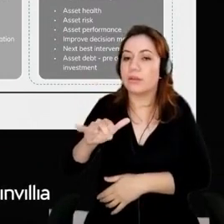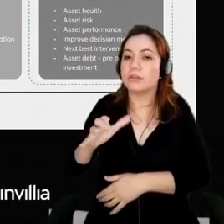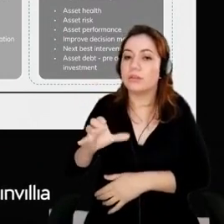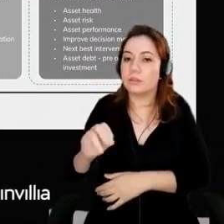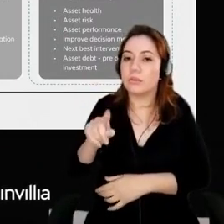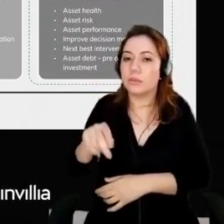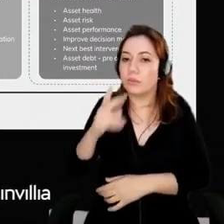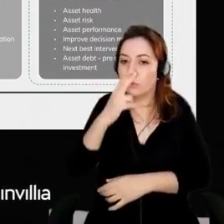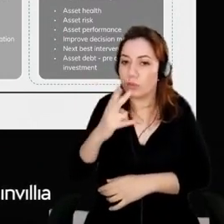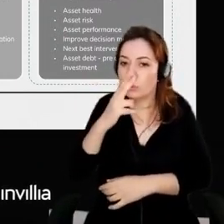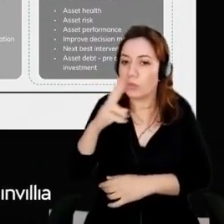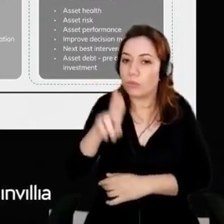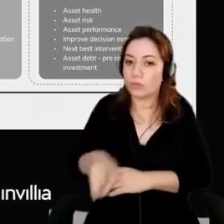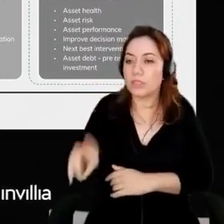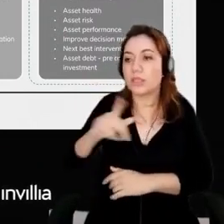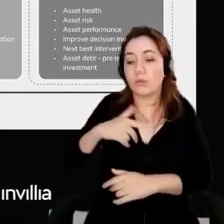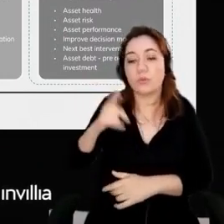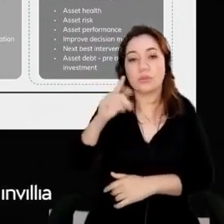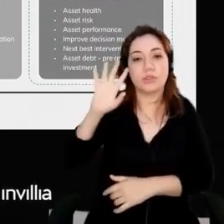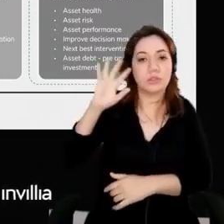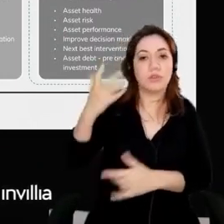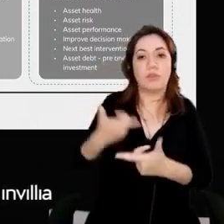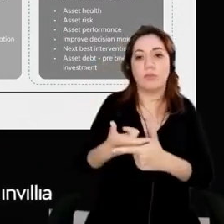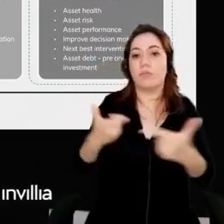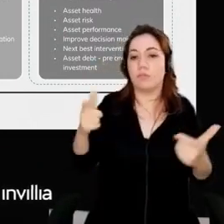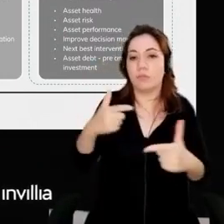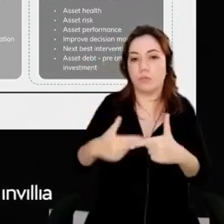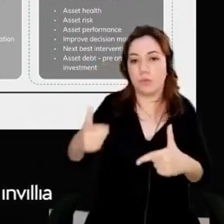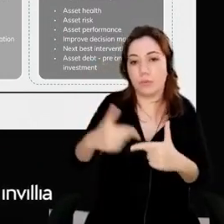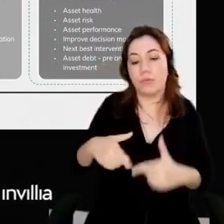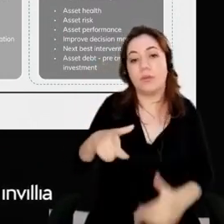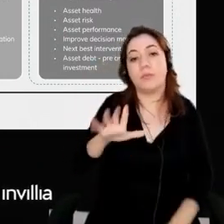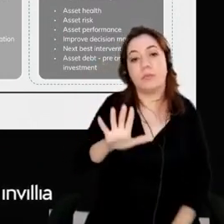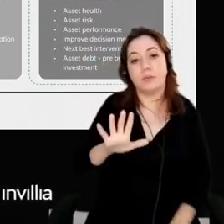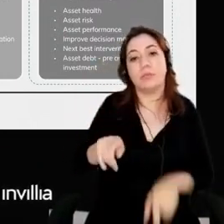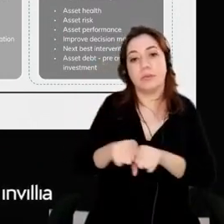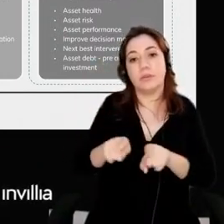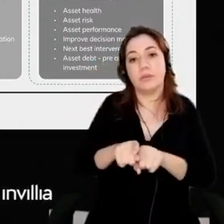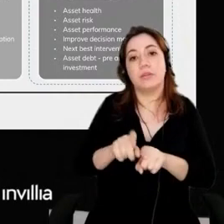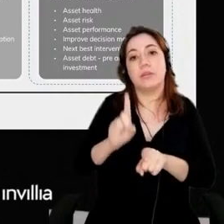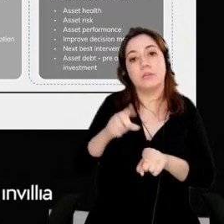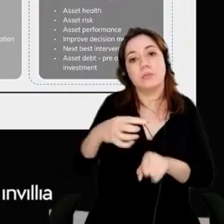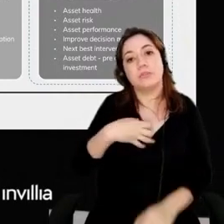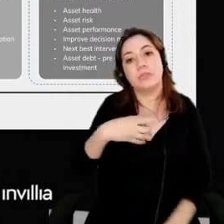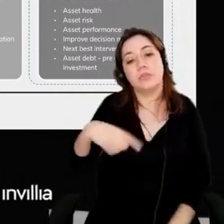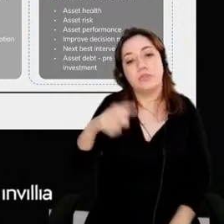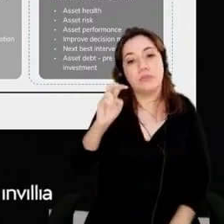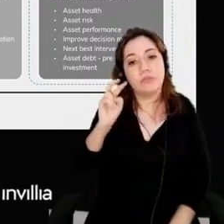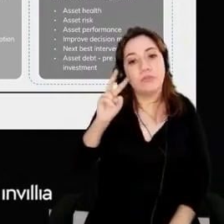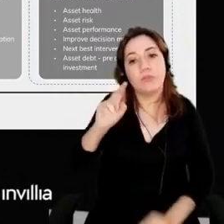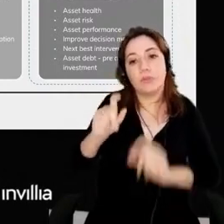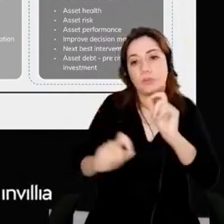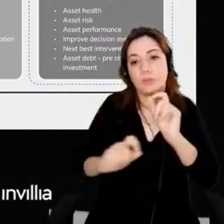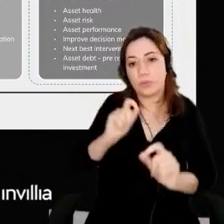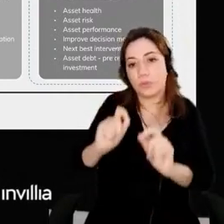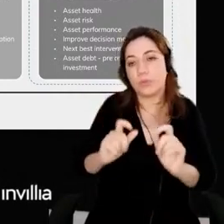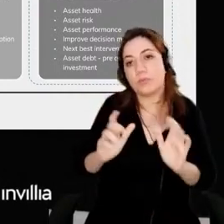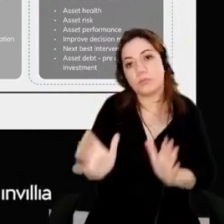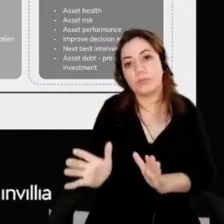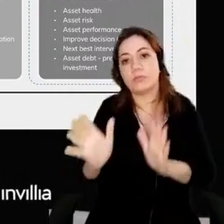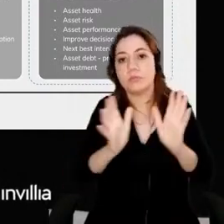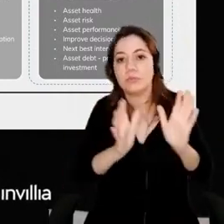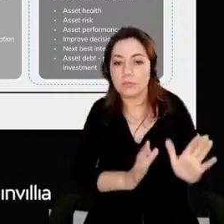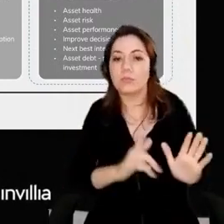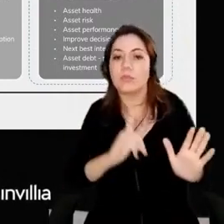these problems, right? All the way from, if you look at on the clean water side, being able to develop applications